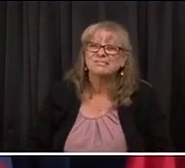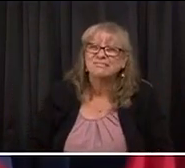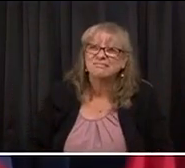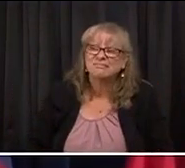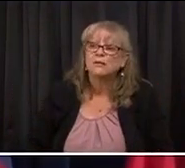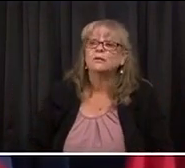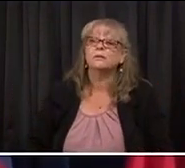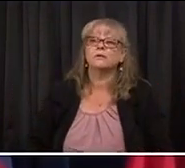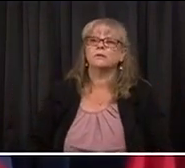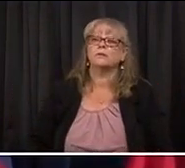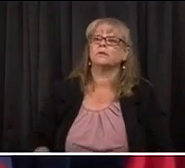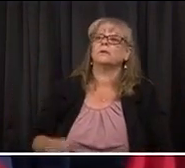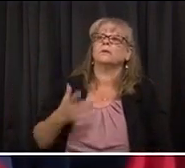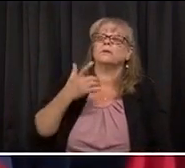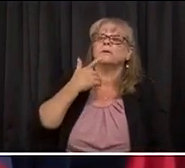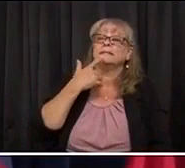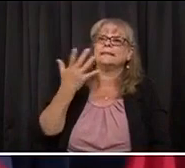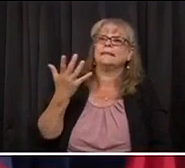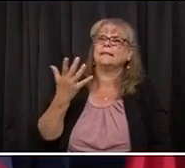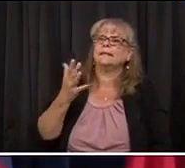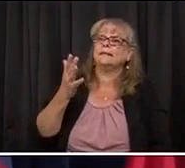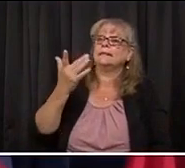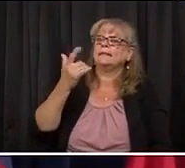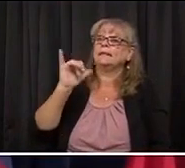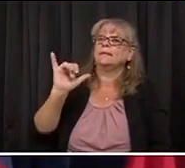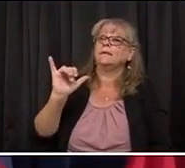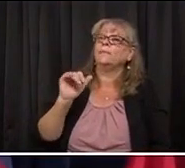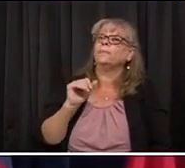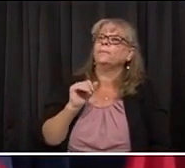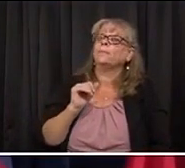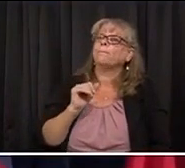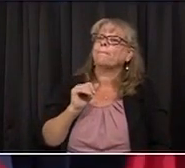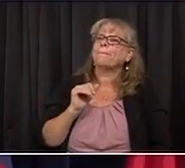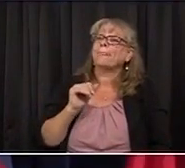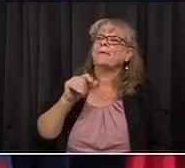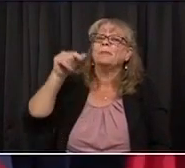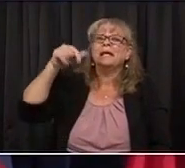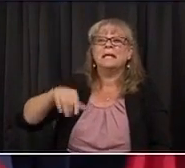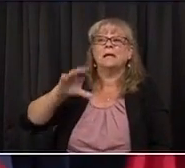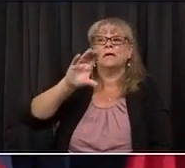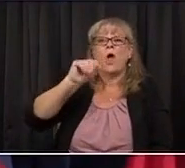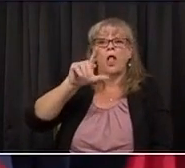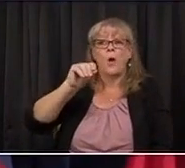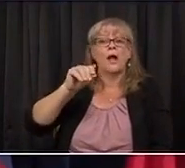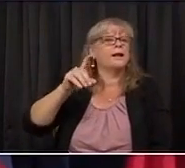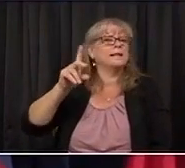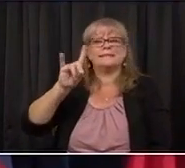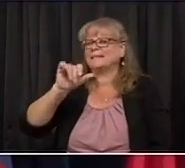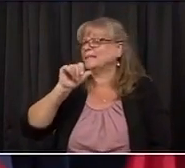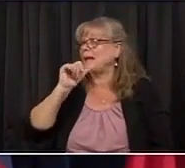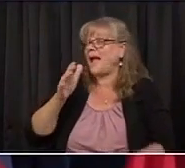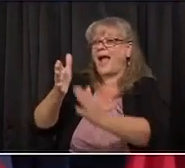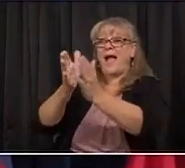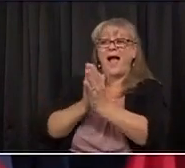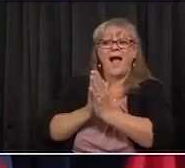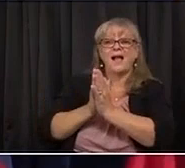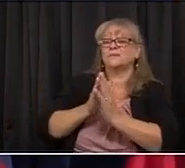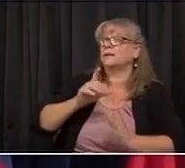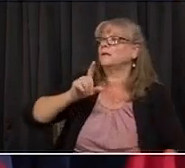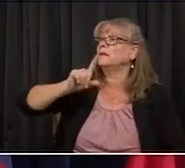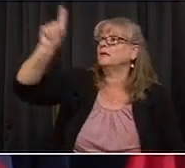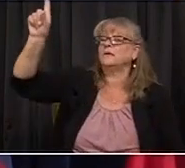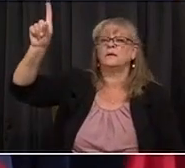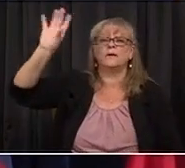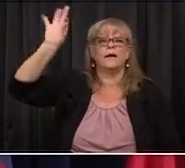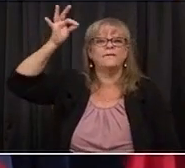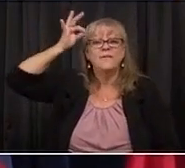category. The state of Colorado has not requested federal troops, right? A Coloradan has. I'm sure other Coloradans